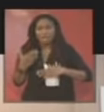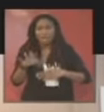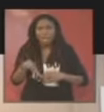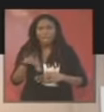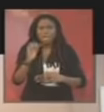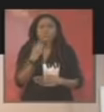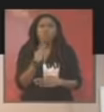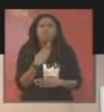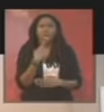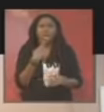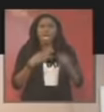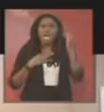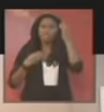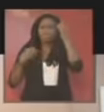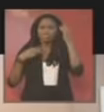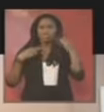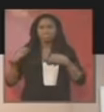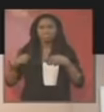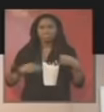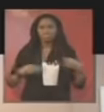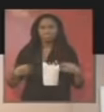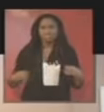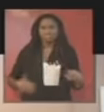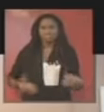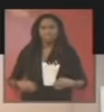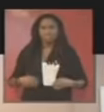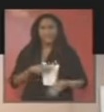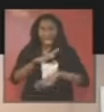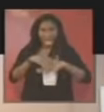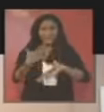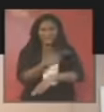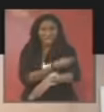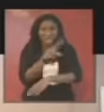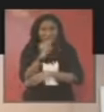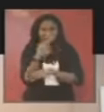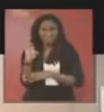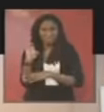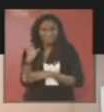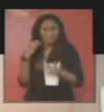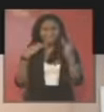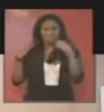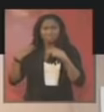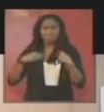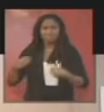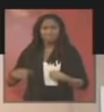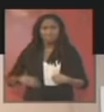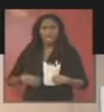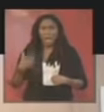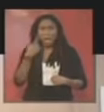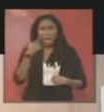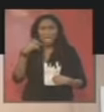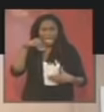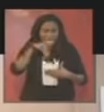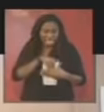spots started coming about his skin, indicative of internal bleeding.